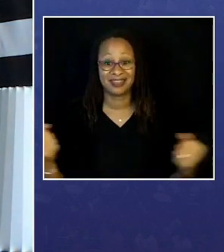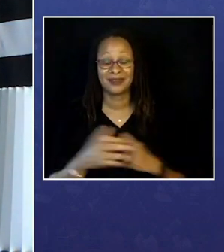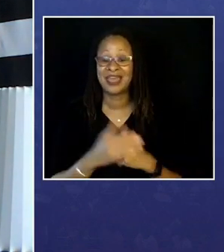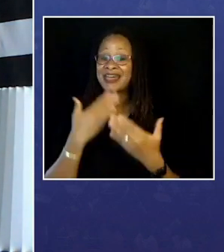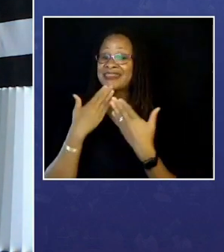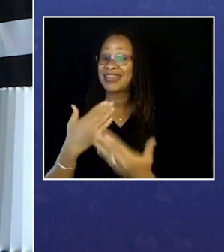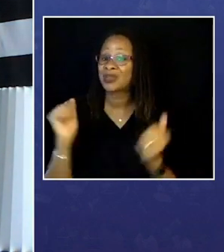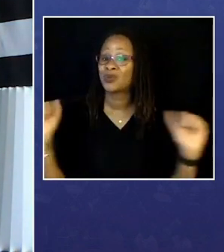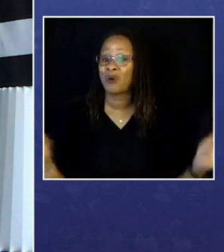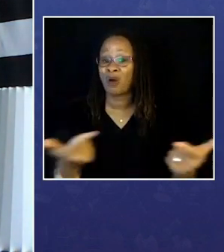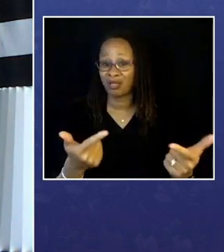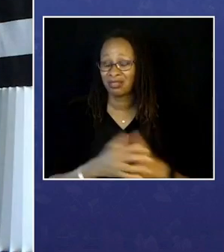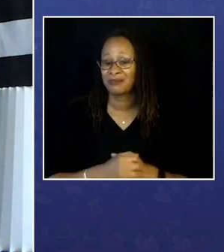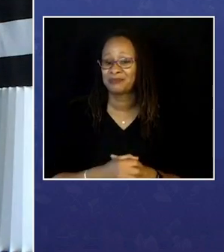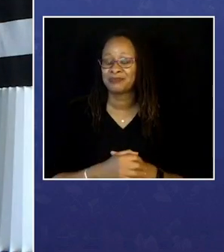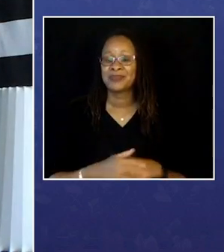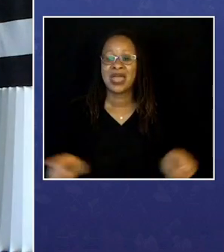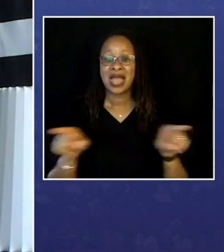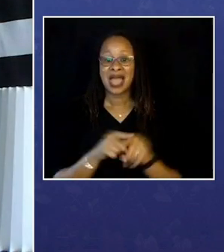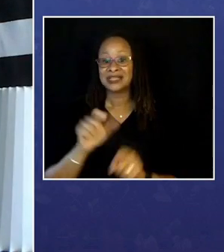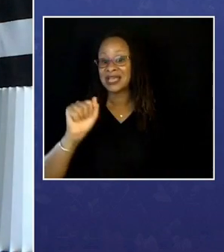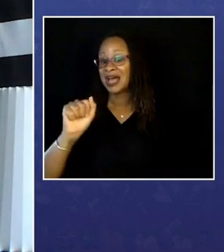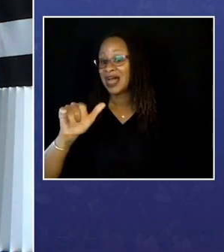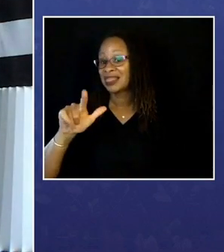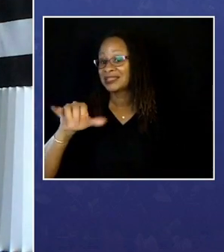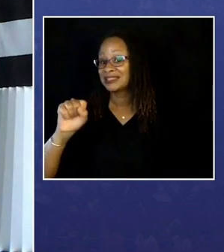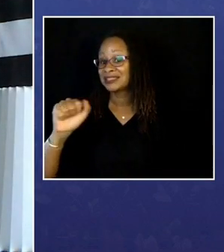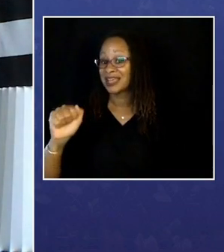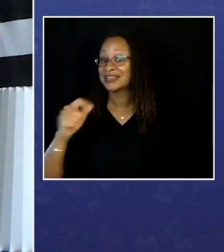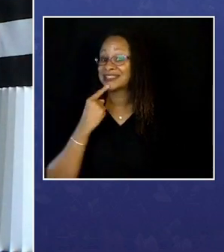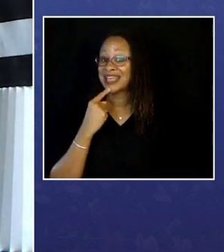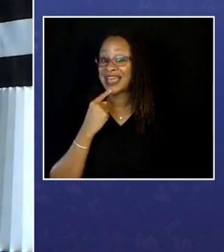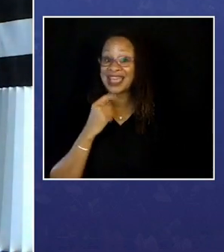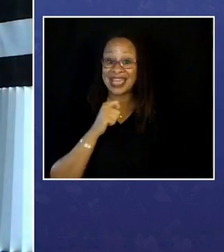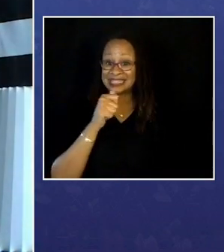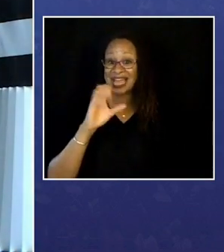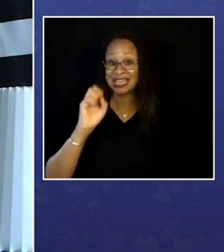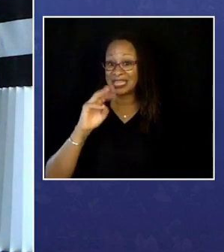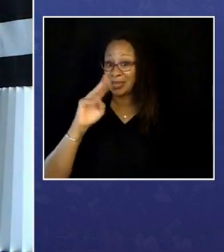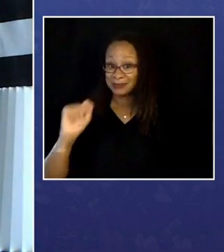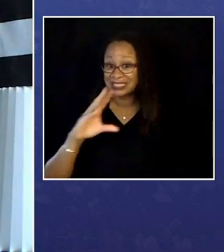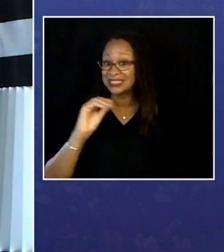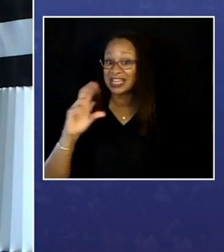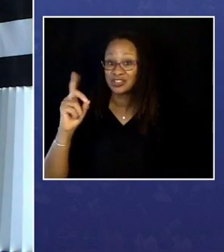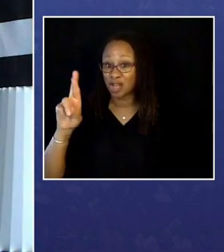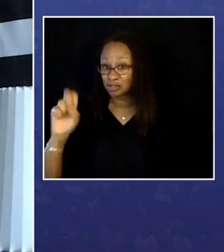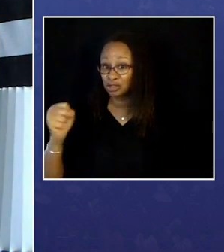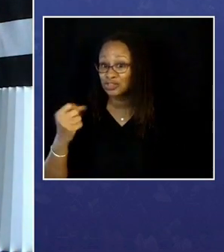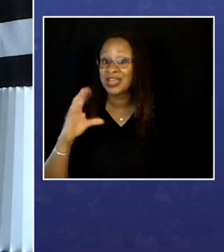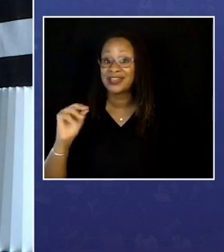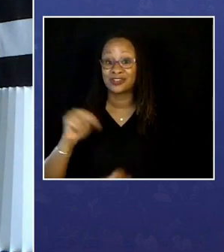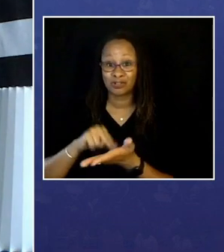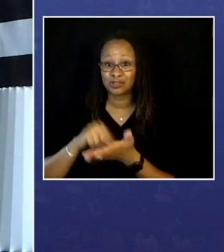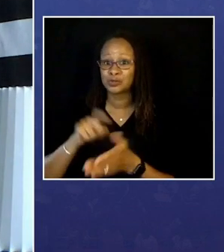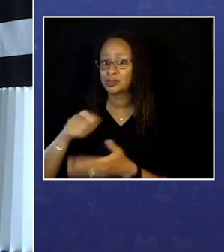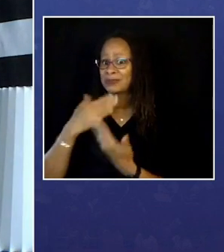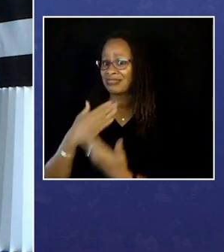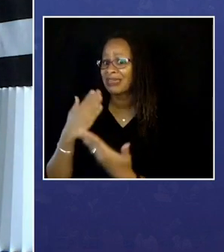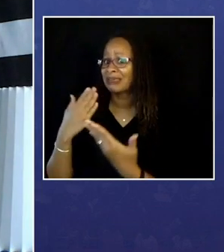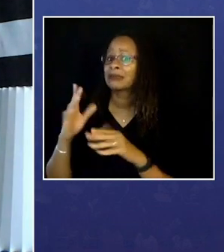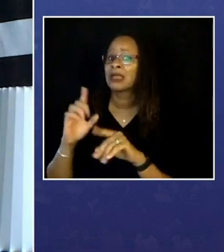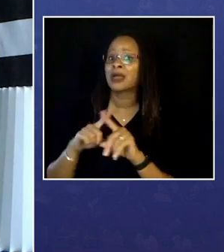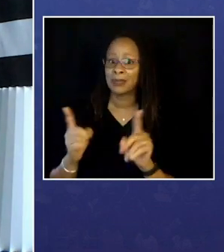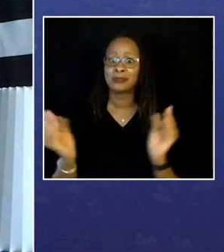healthy. Thank you all. But as Alyssa said, it's not just EMTs and doctors and nurses we should